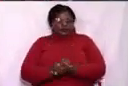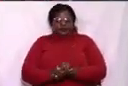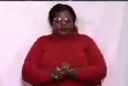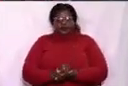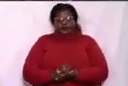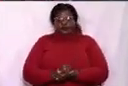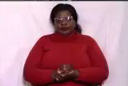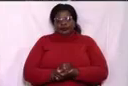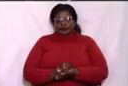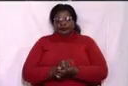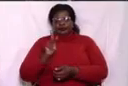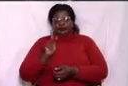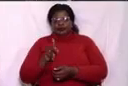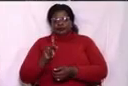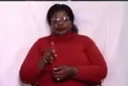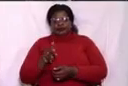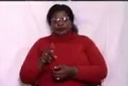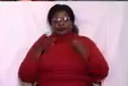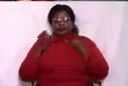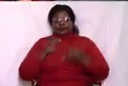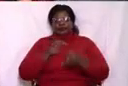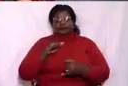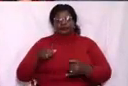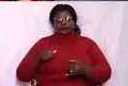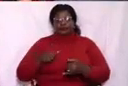now, just to tell us, what do you